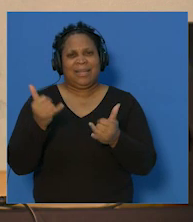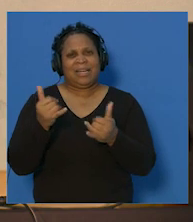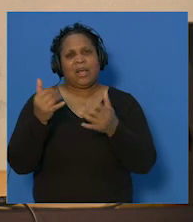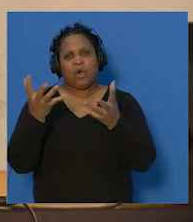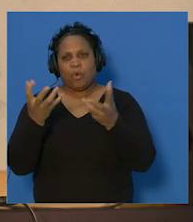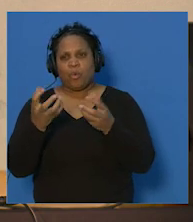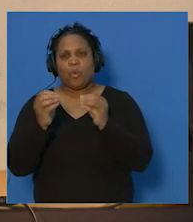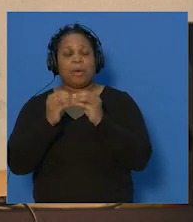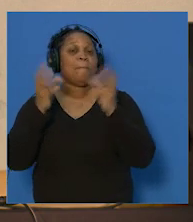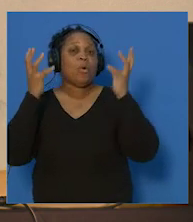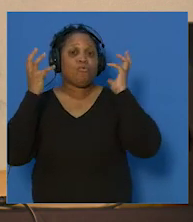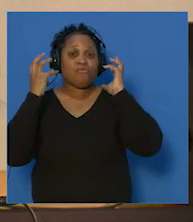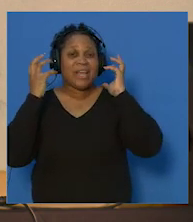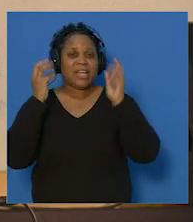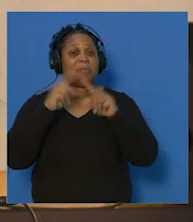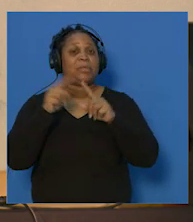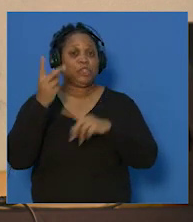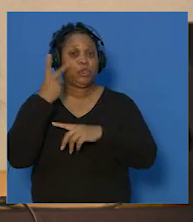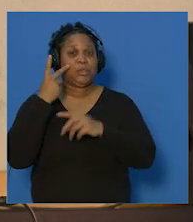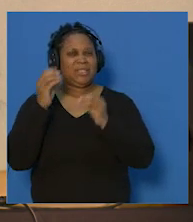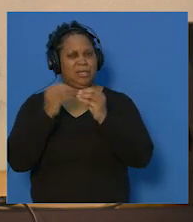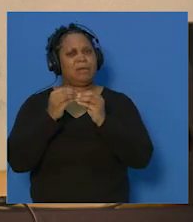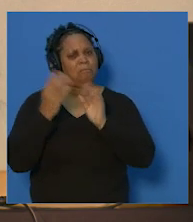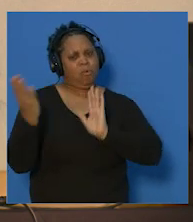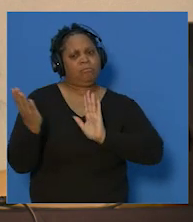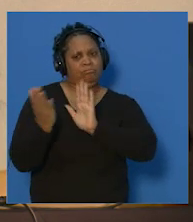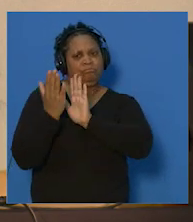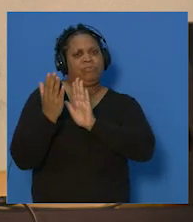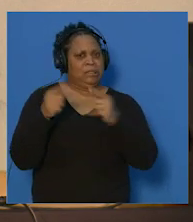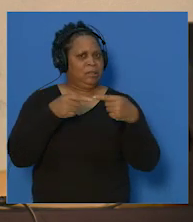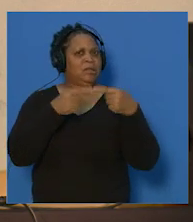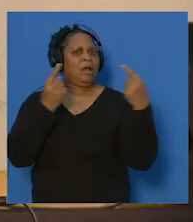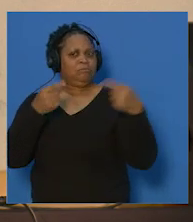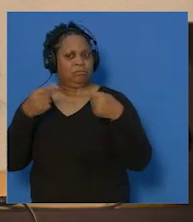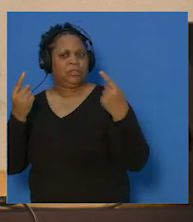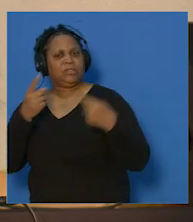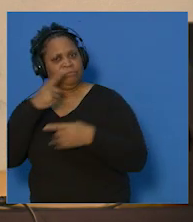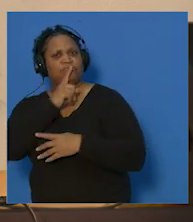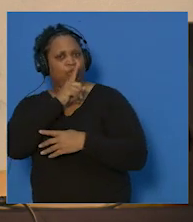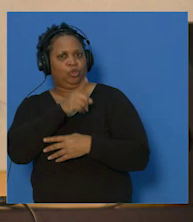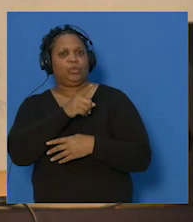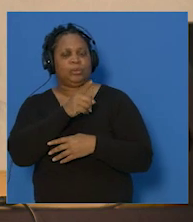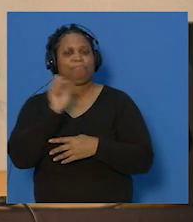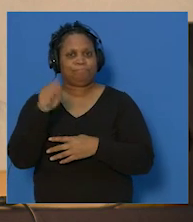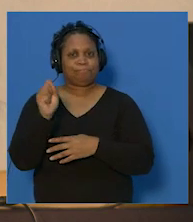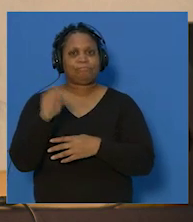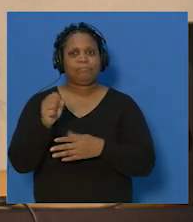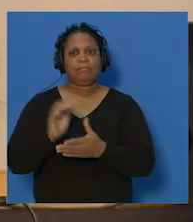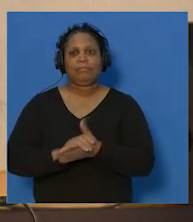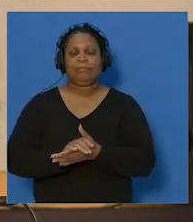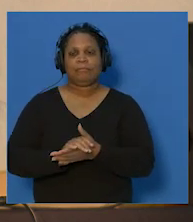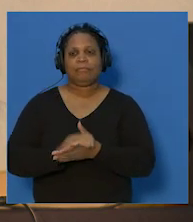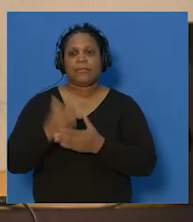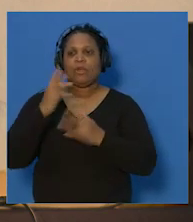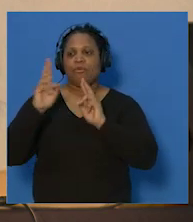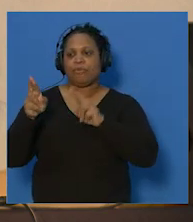do more radio, but you will see more of a presence of us on social media for sure. Okay, thank you.